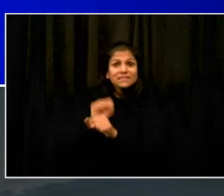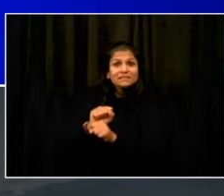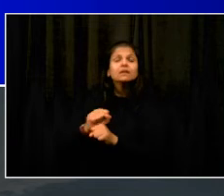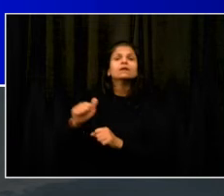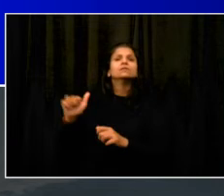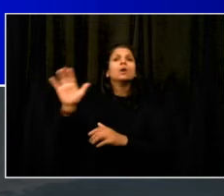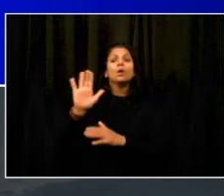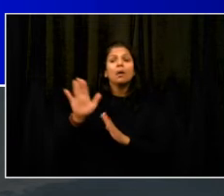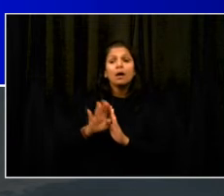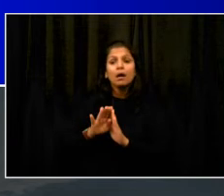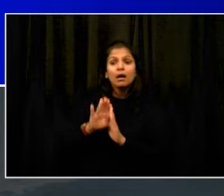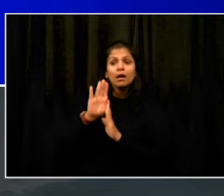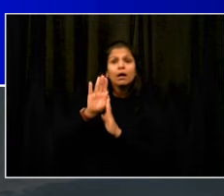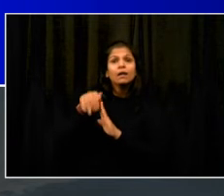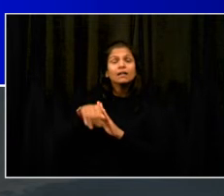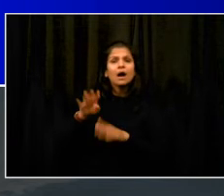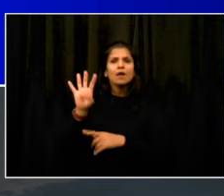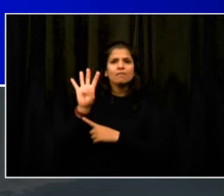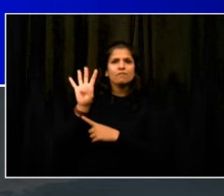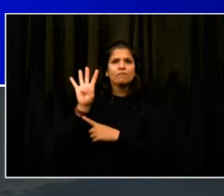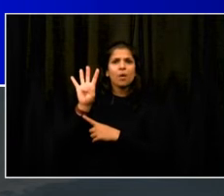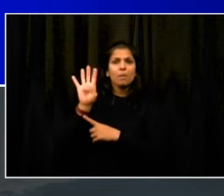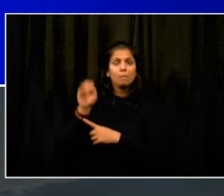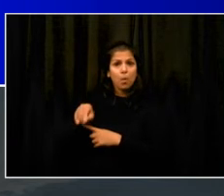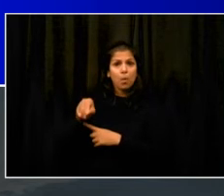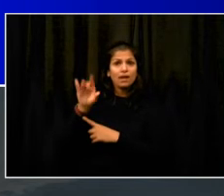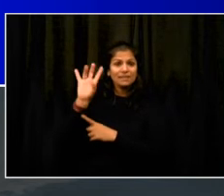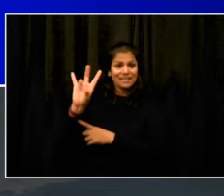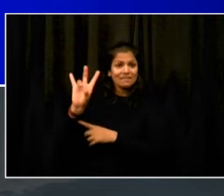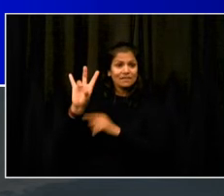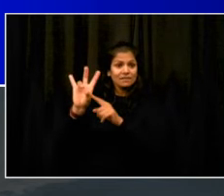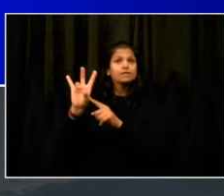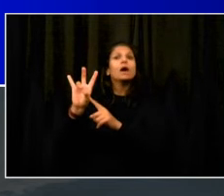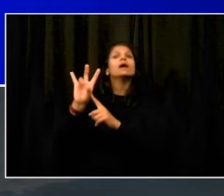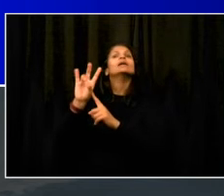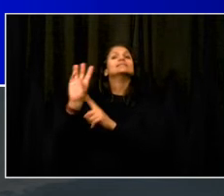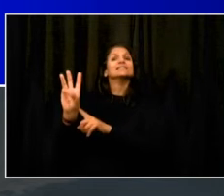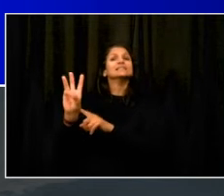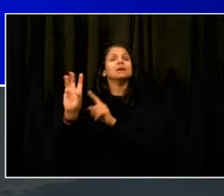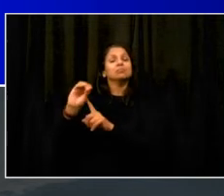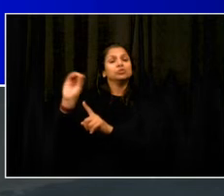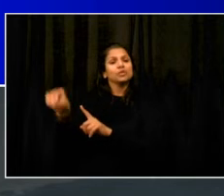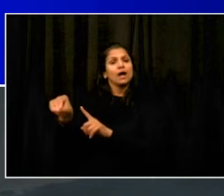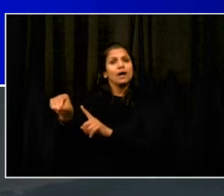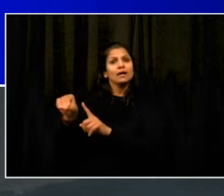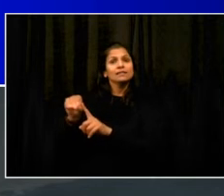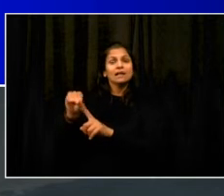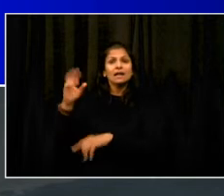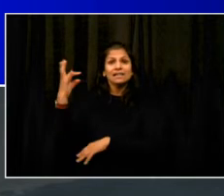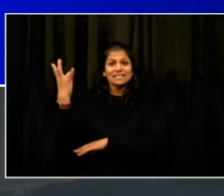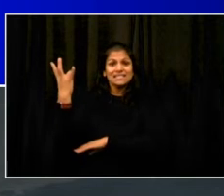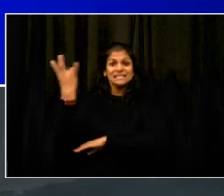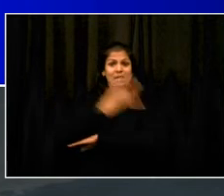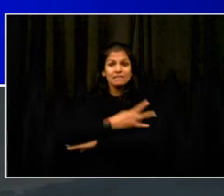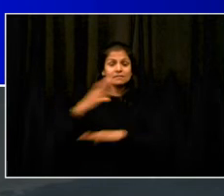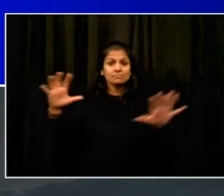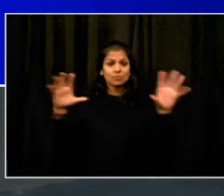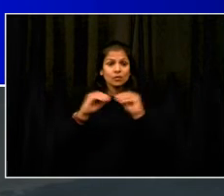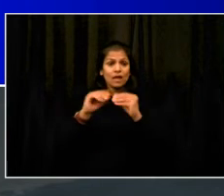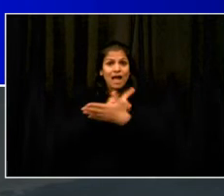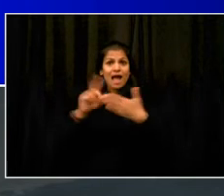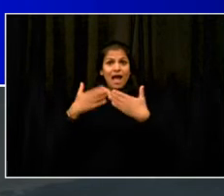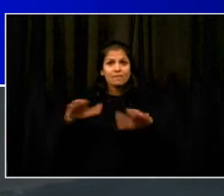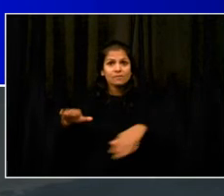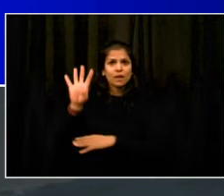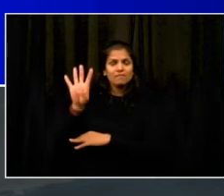report, 4.76% is the daily, and then on a 7-day rolling average, 4.80%. So obviously these numbers have